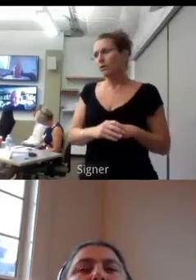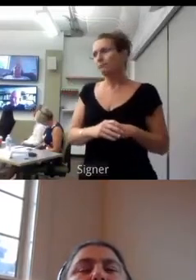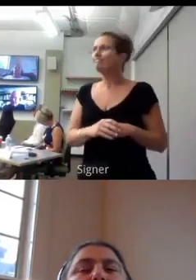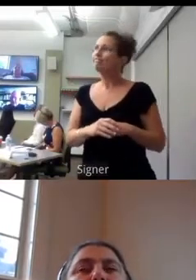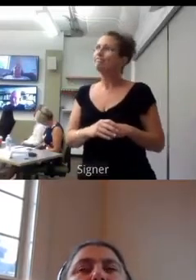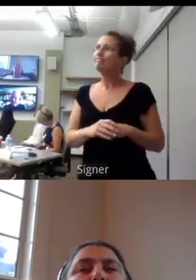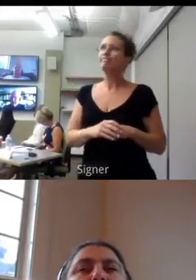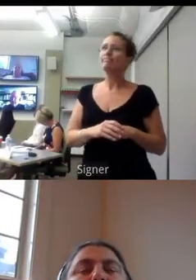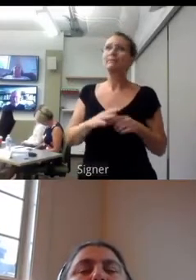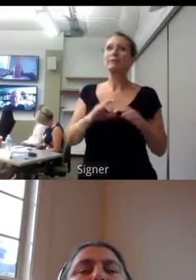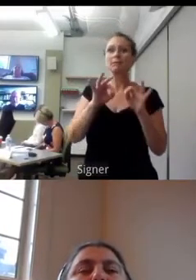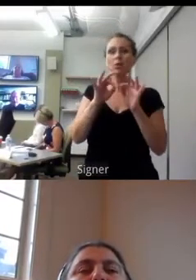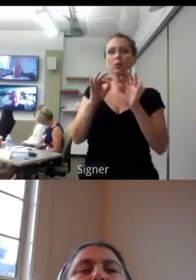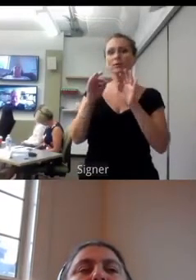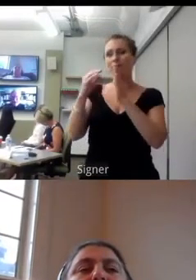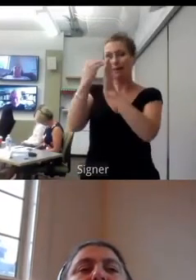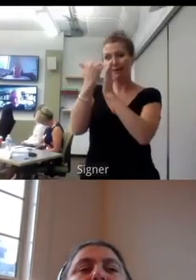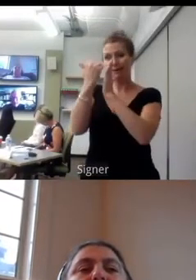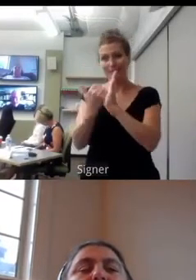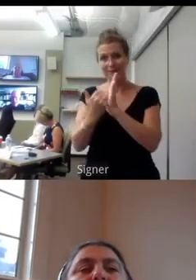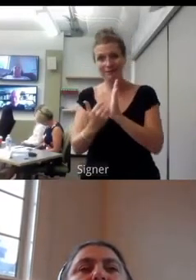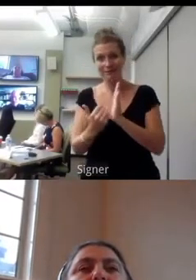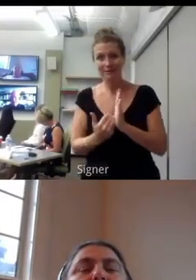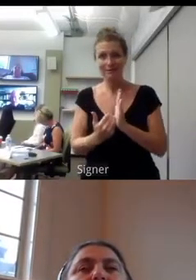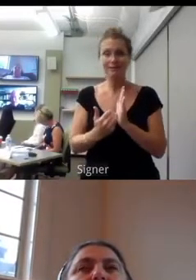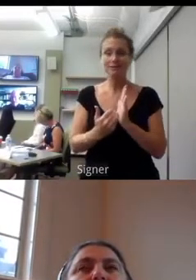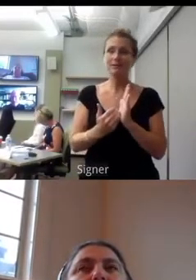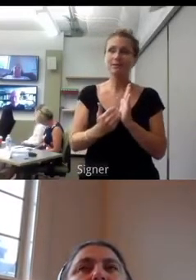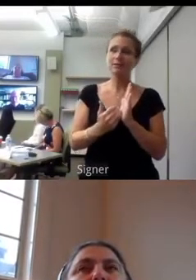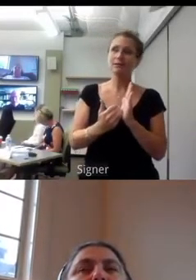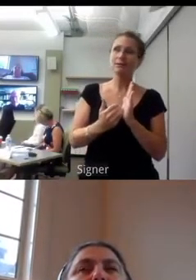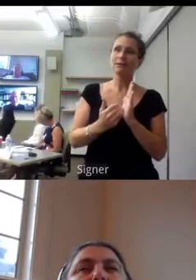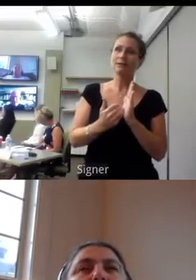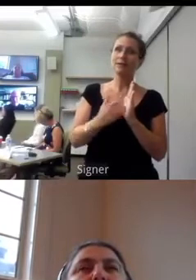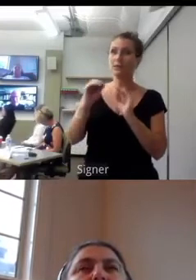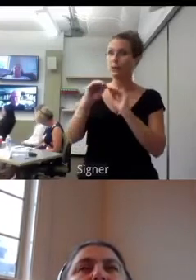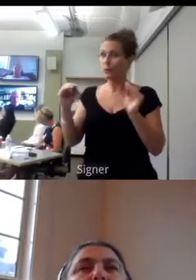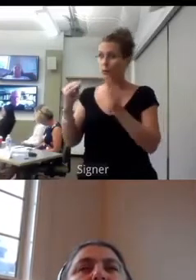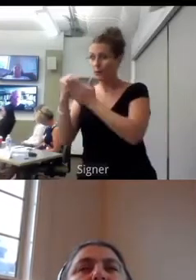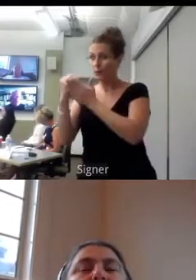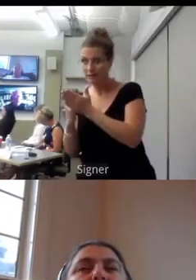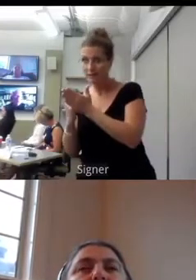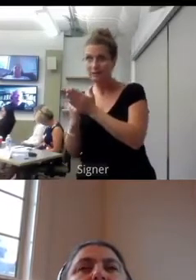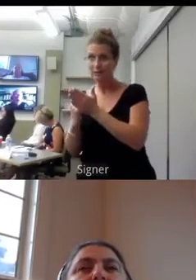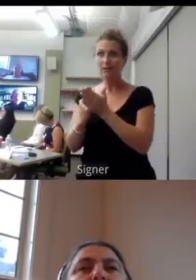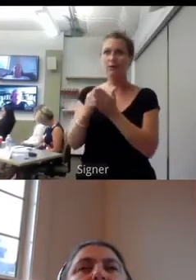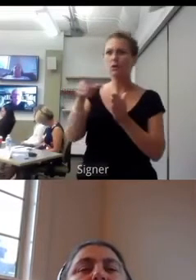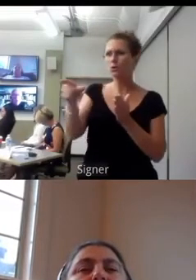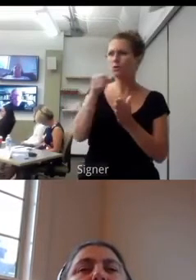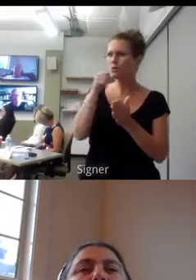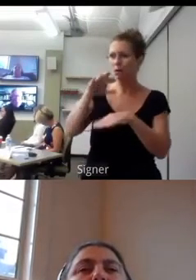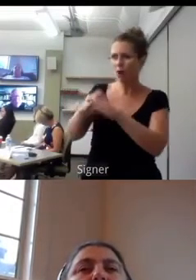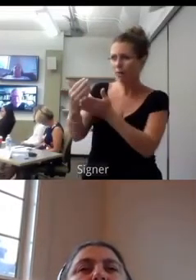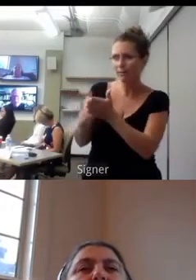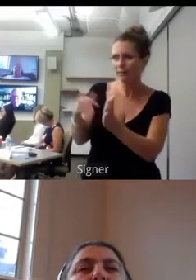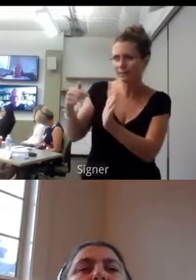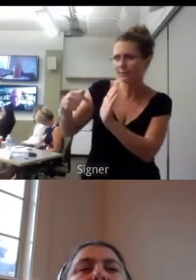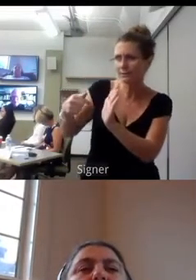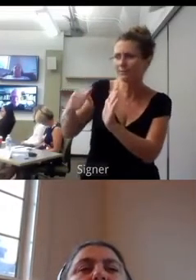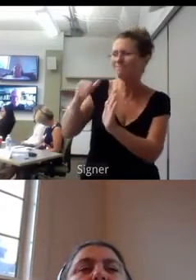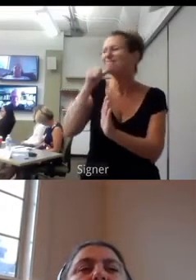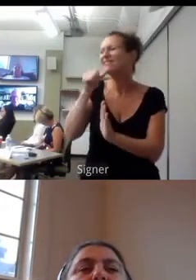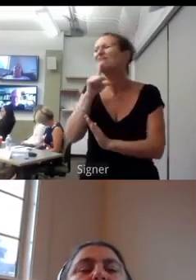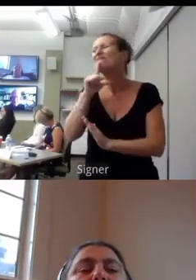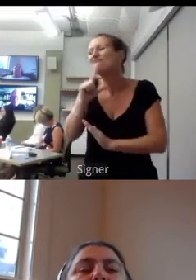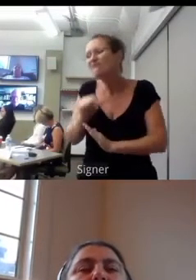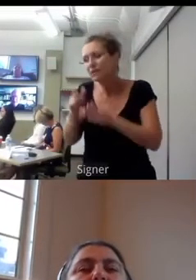then that first hurdle, why should I give you accessibility? Because you're not really a person with an impairment.